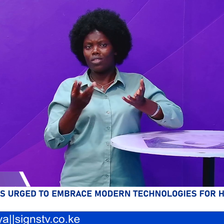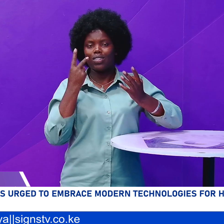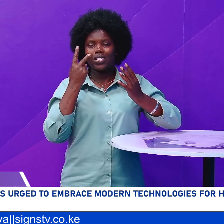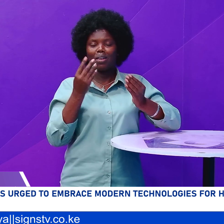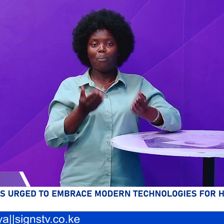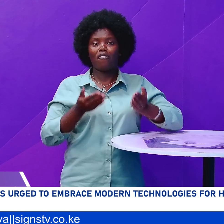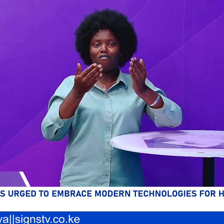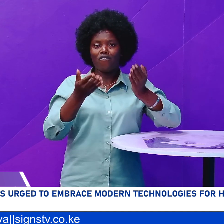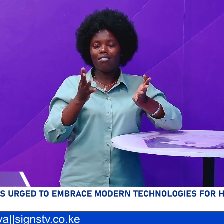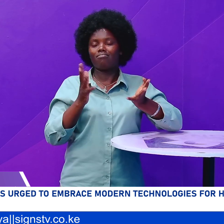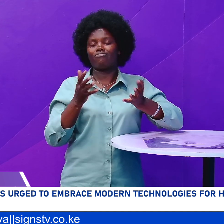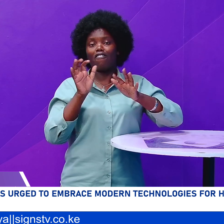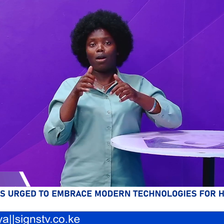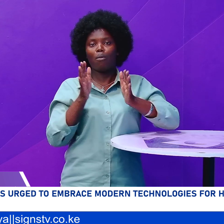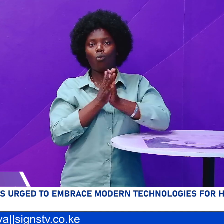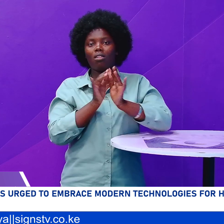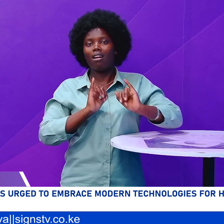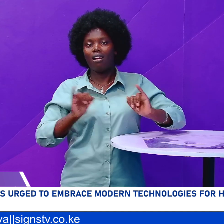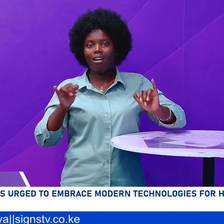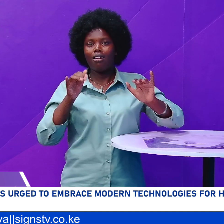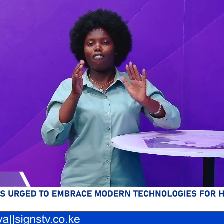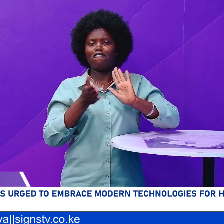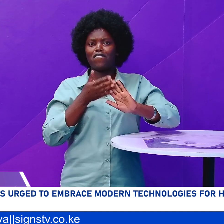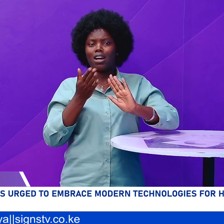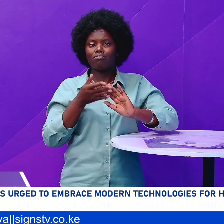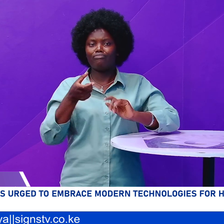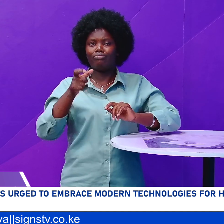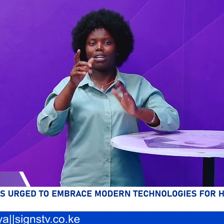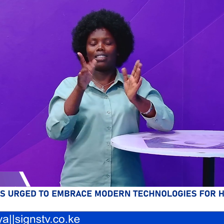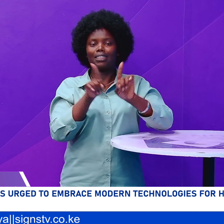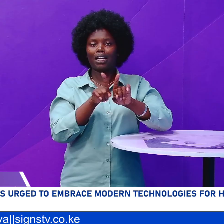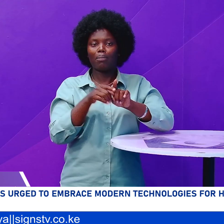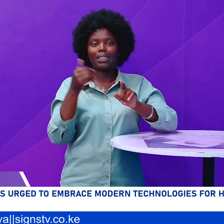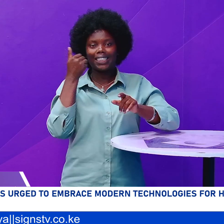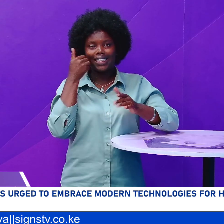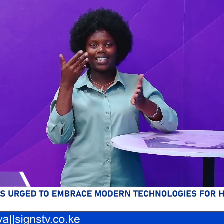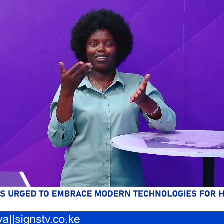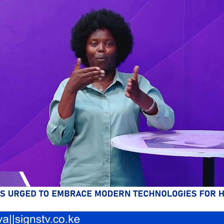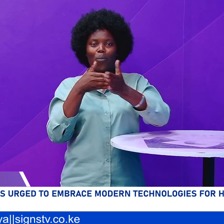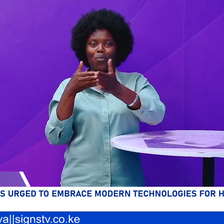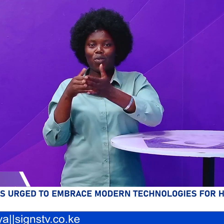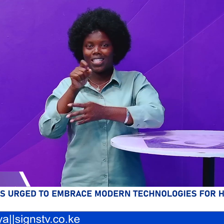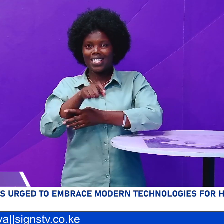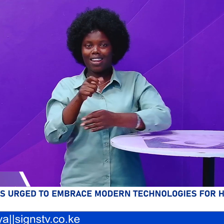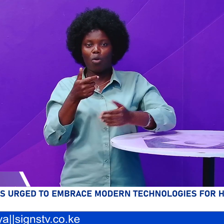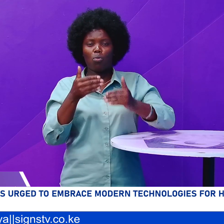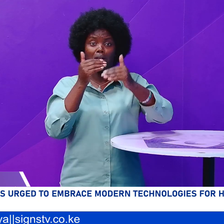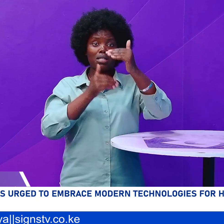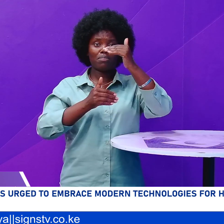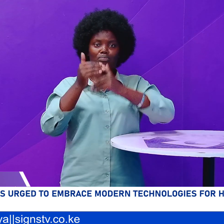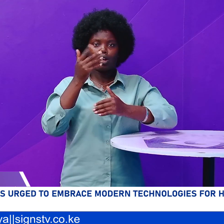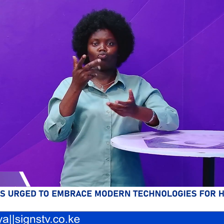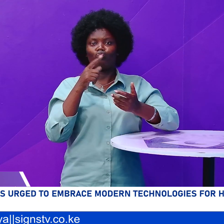rooted apical cuttings, rack technology, which provides farmers with clean,